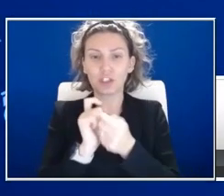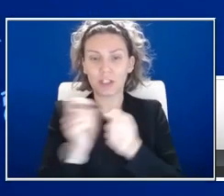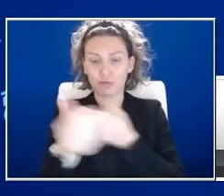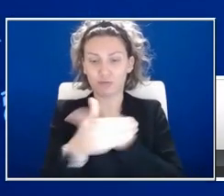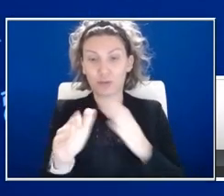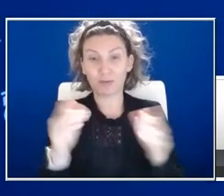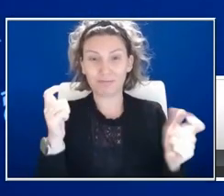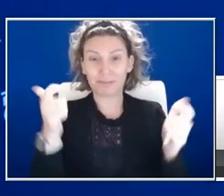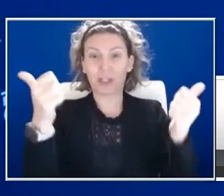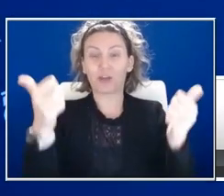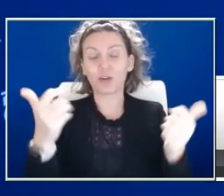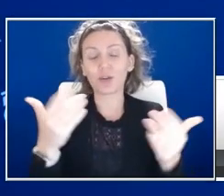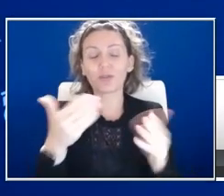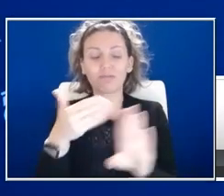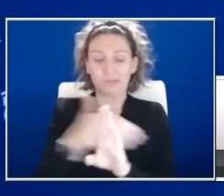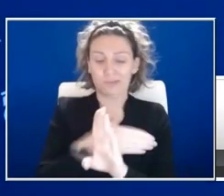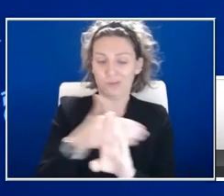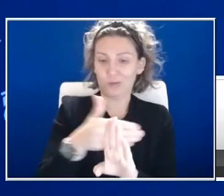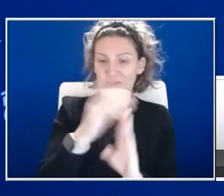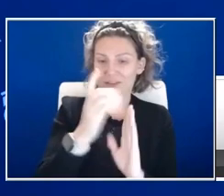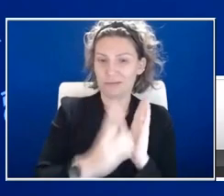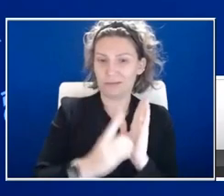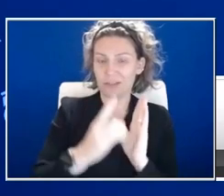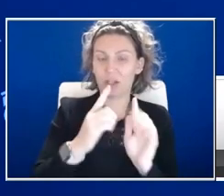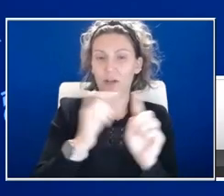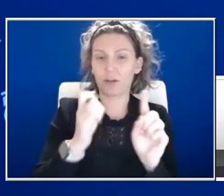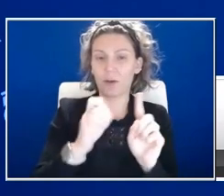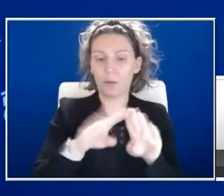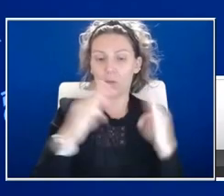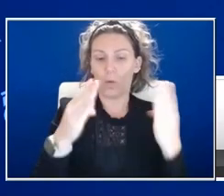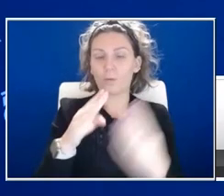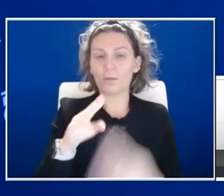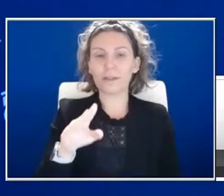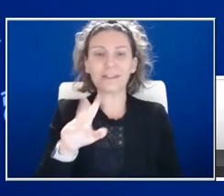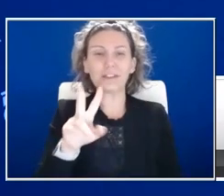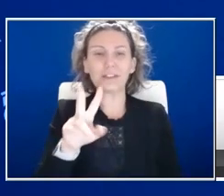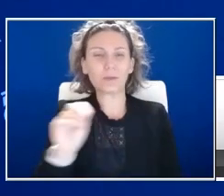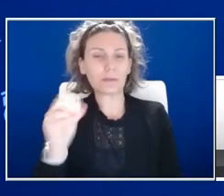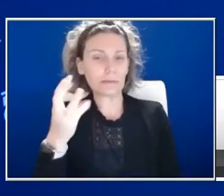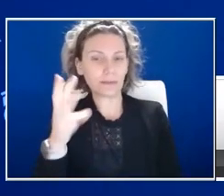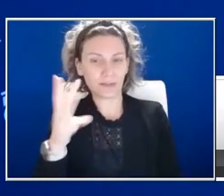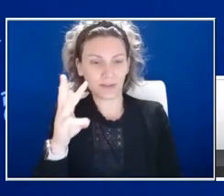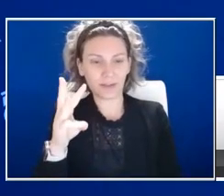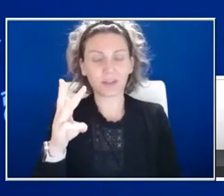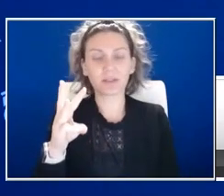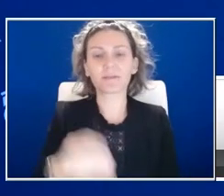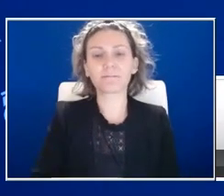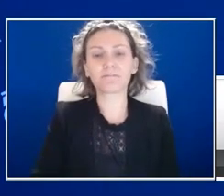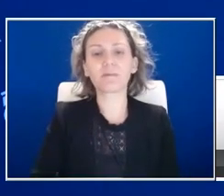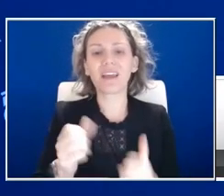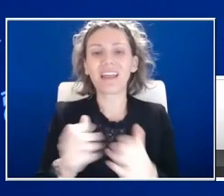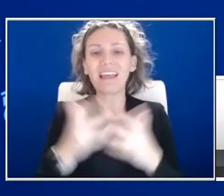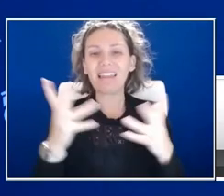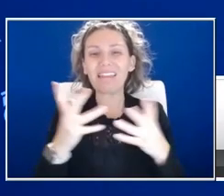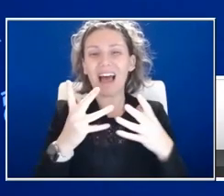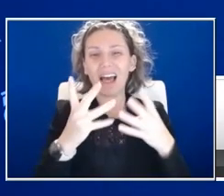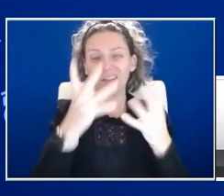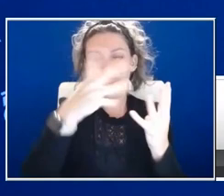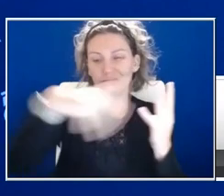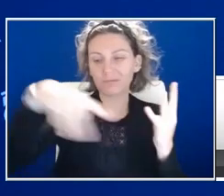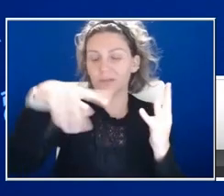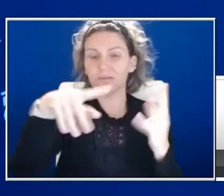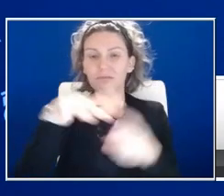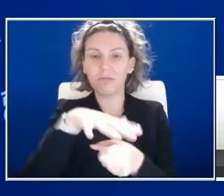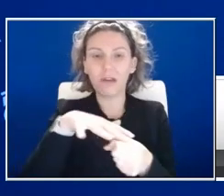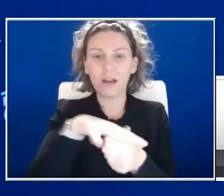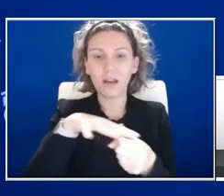previous configuration from our design that opened in 2016, there were a lot of curtained spaces that were sort of a legacy model of